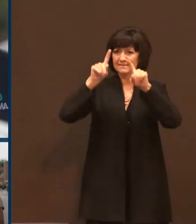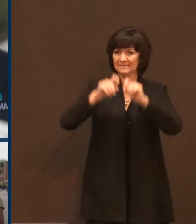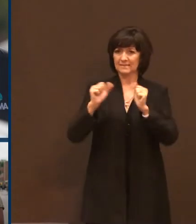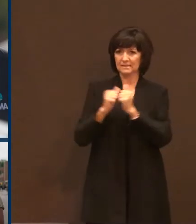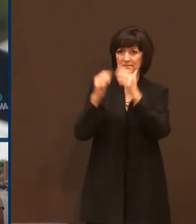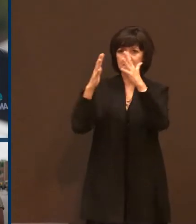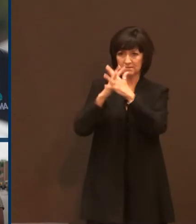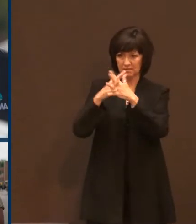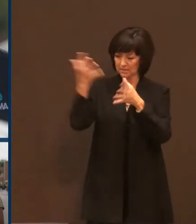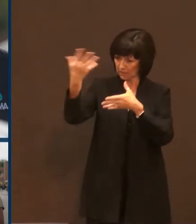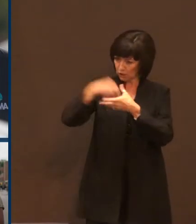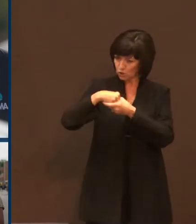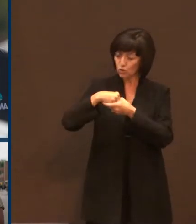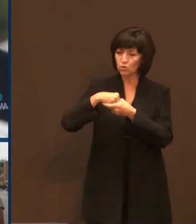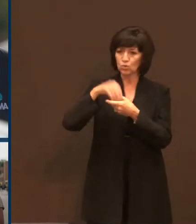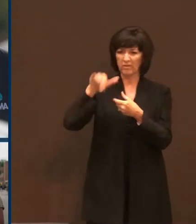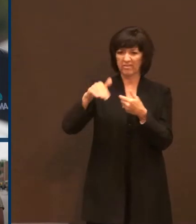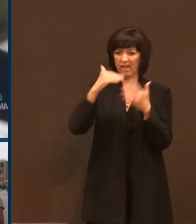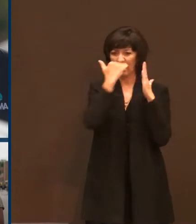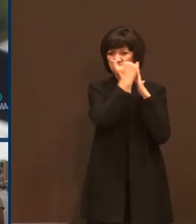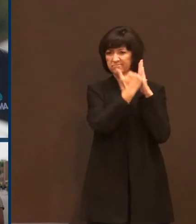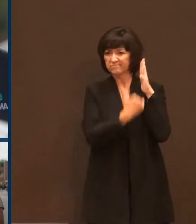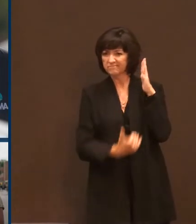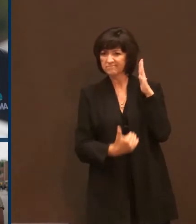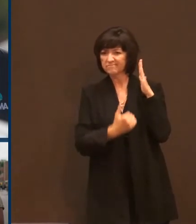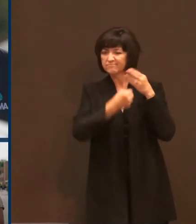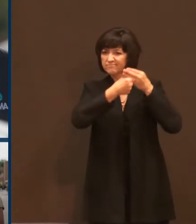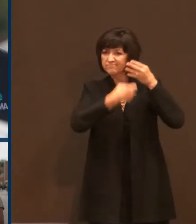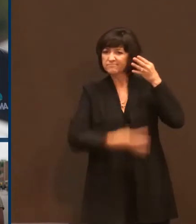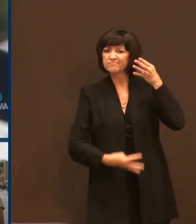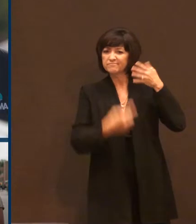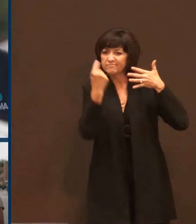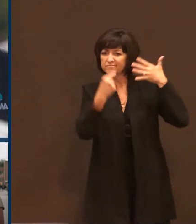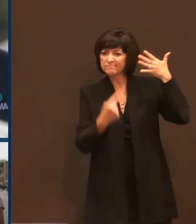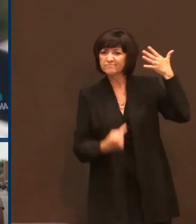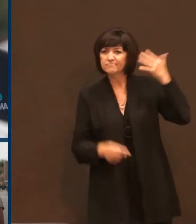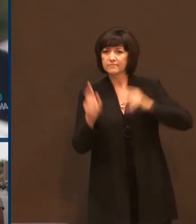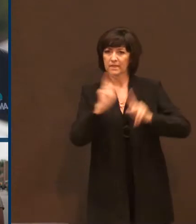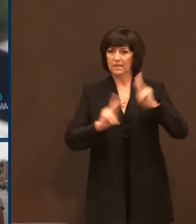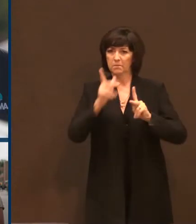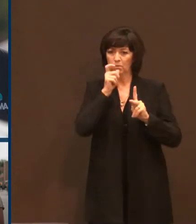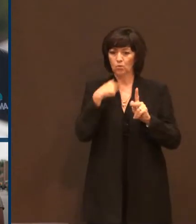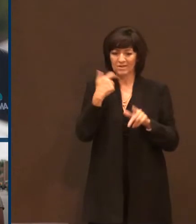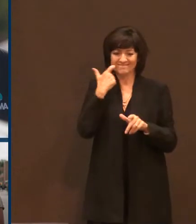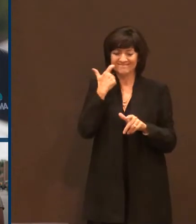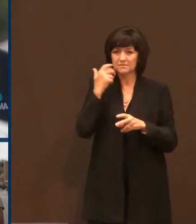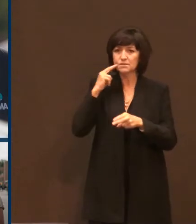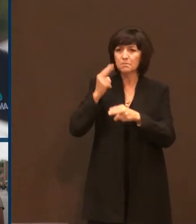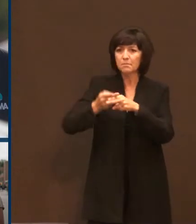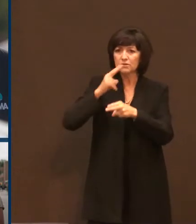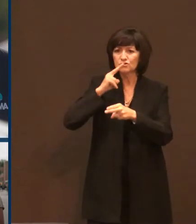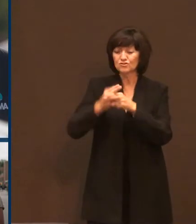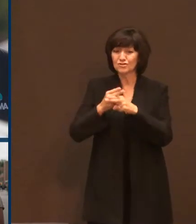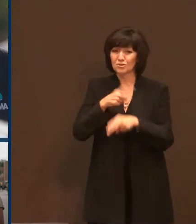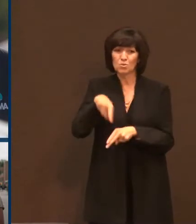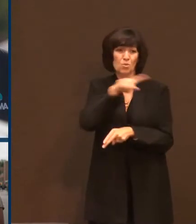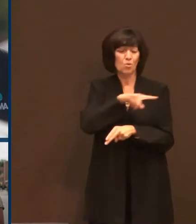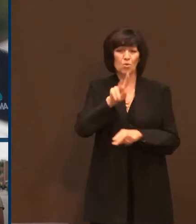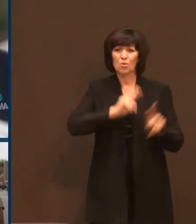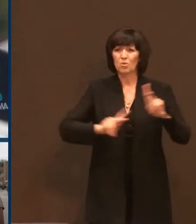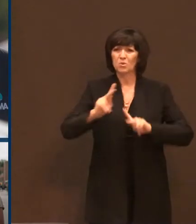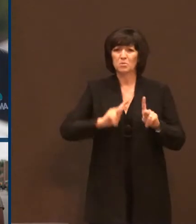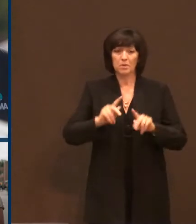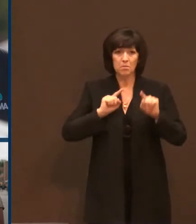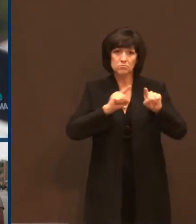first responders I just mentioned, personnel from Newcastle County and paramedics, just doing a tremendous job. And you can see